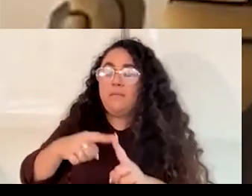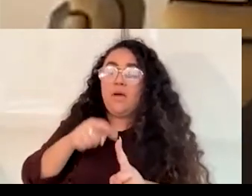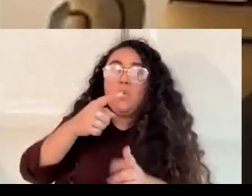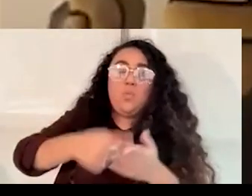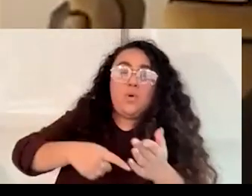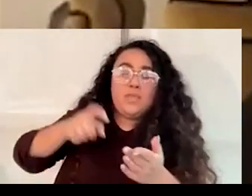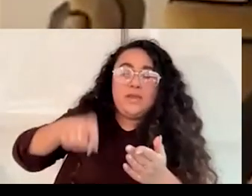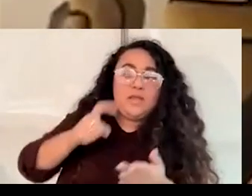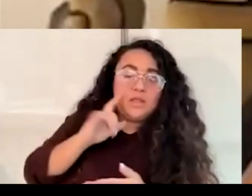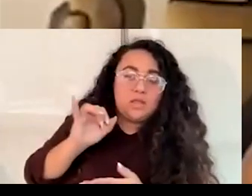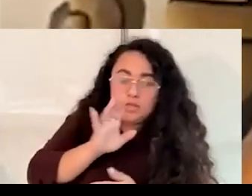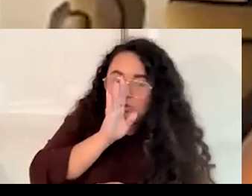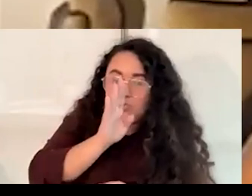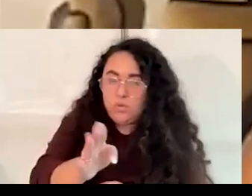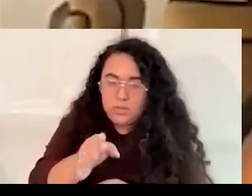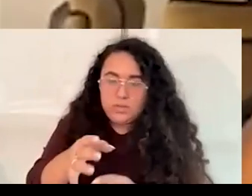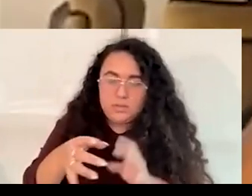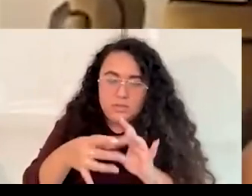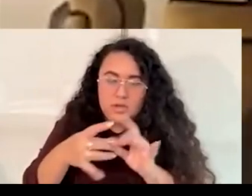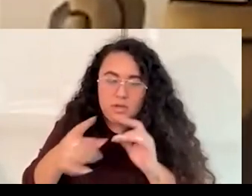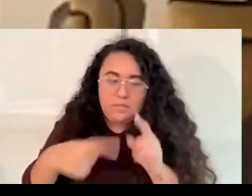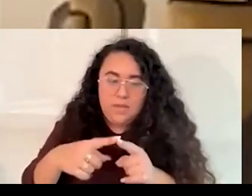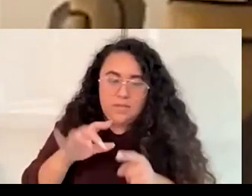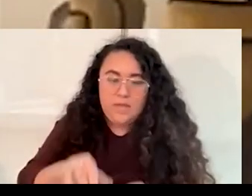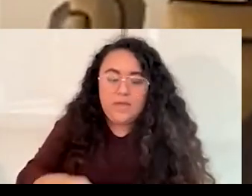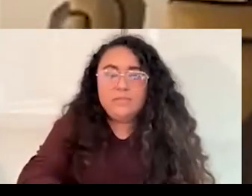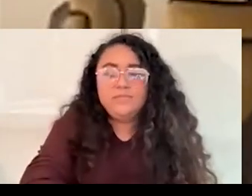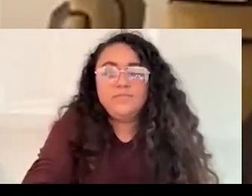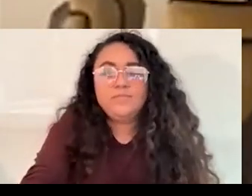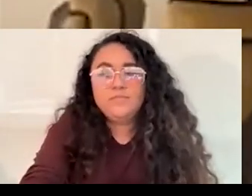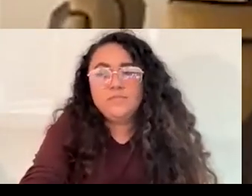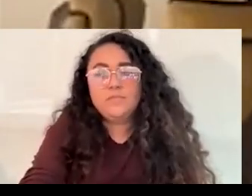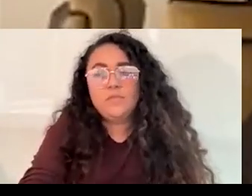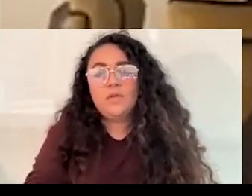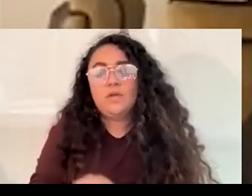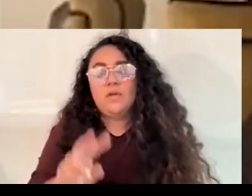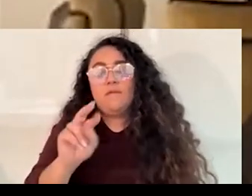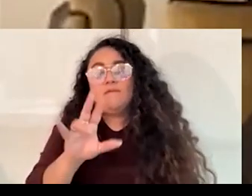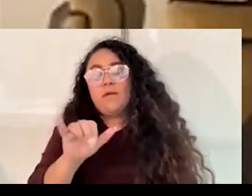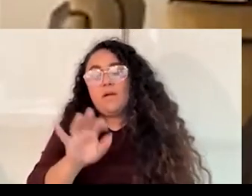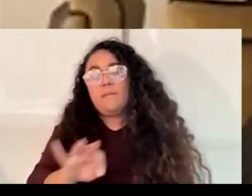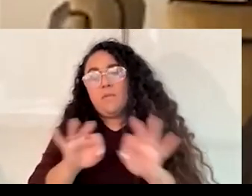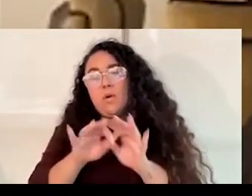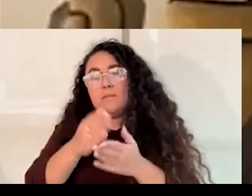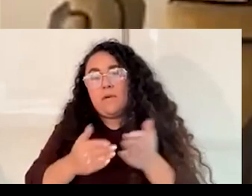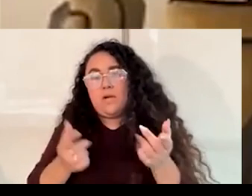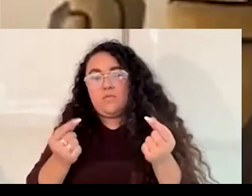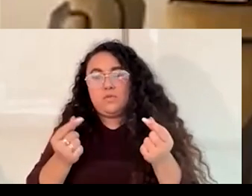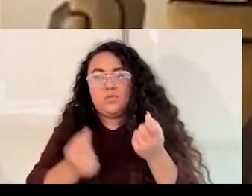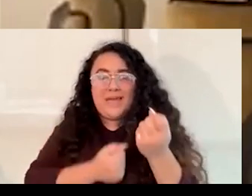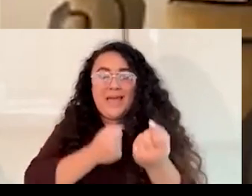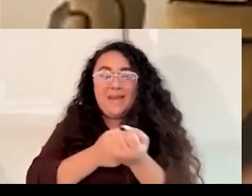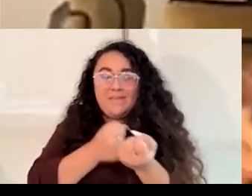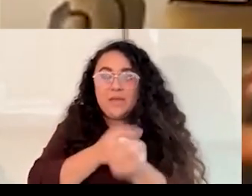is. And so it's a very important part of what we do, really advocating